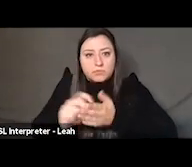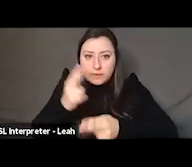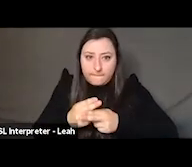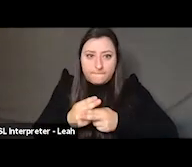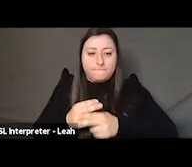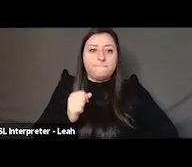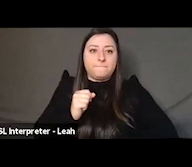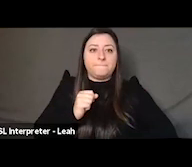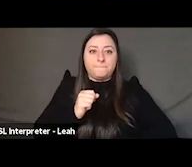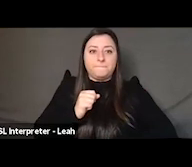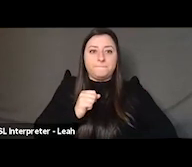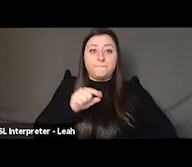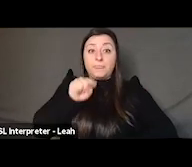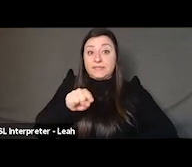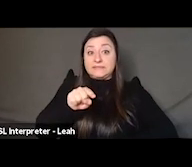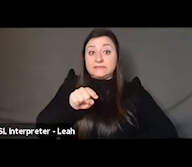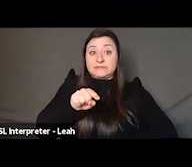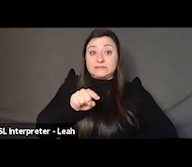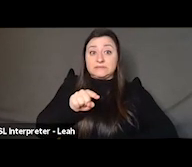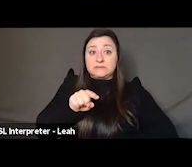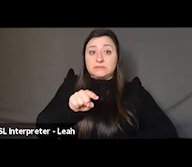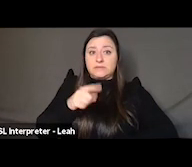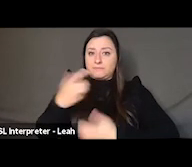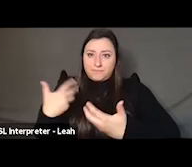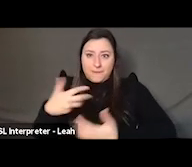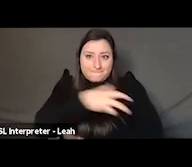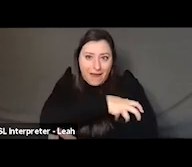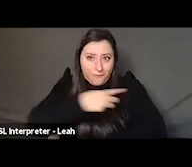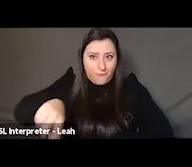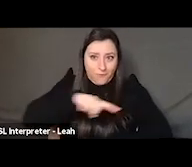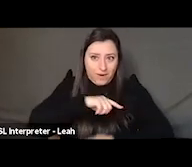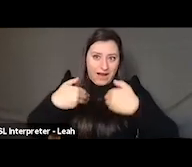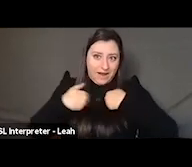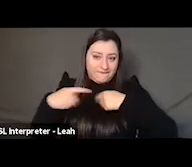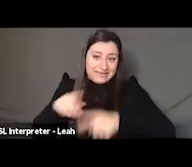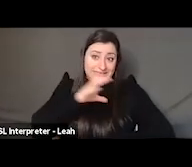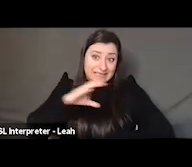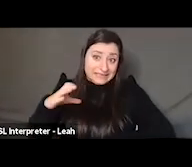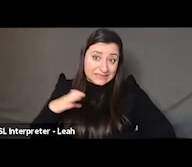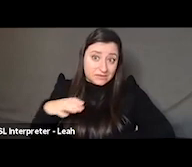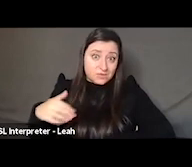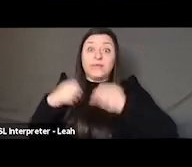this is the power that we have as citizens of how we can lead the change that we want to see.